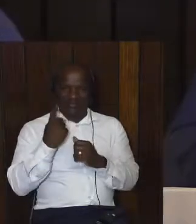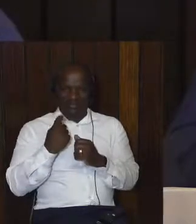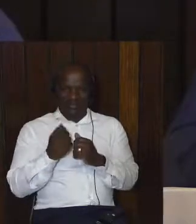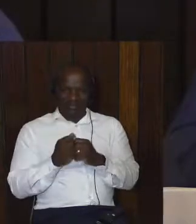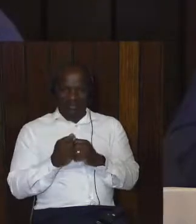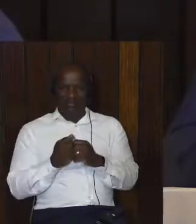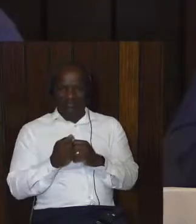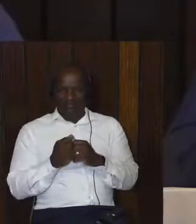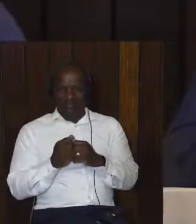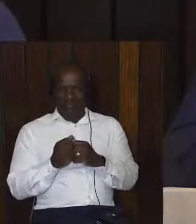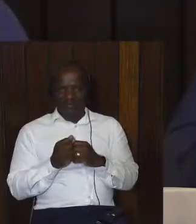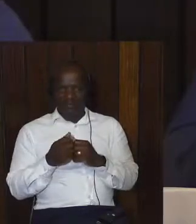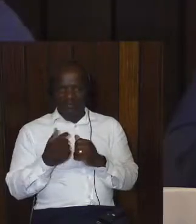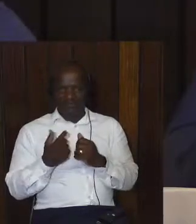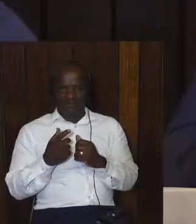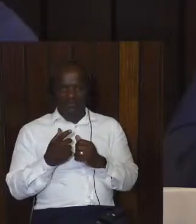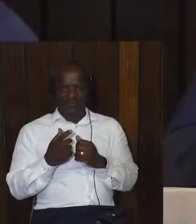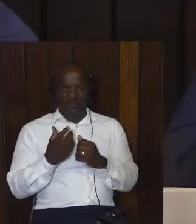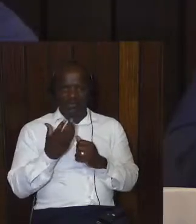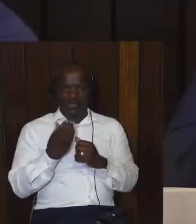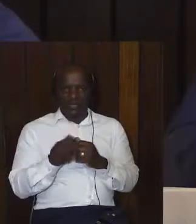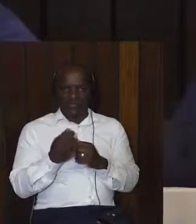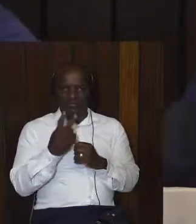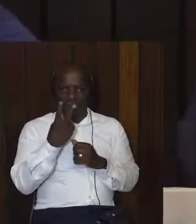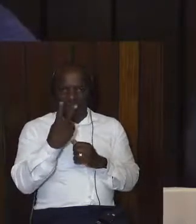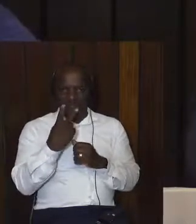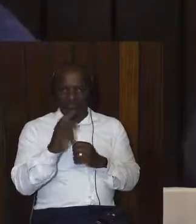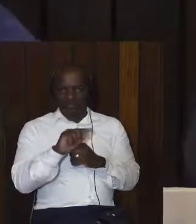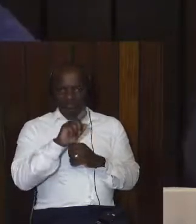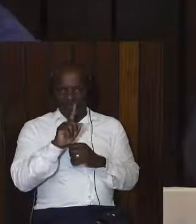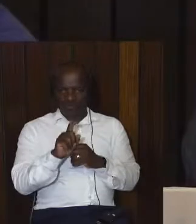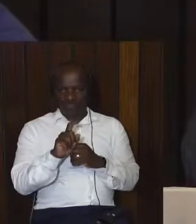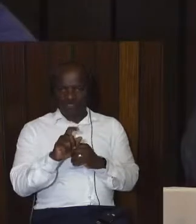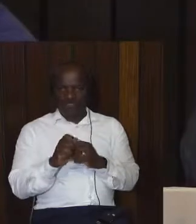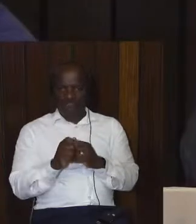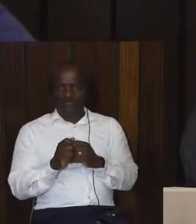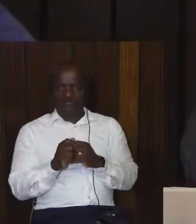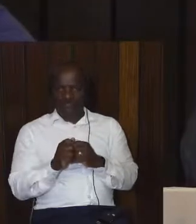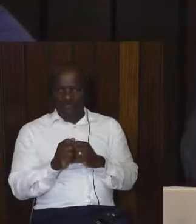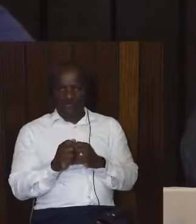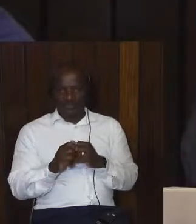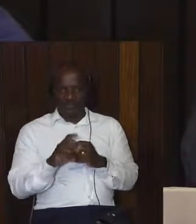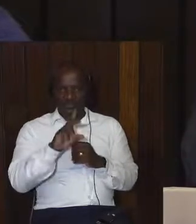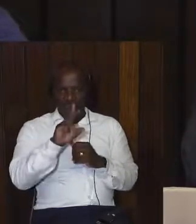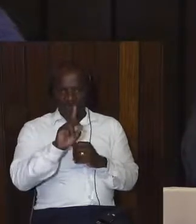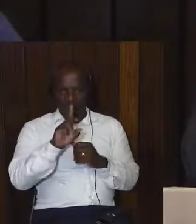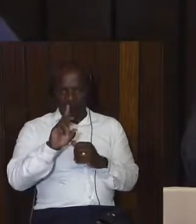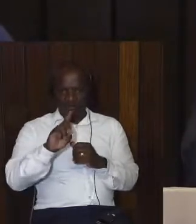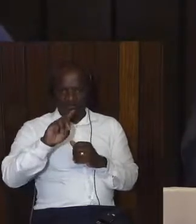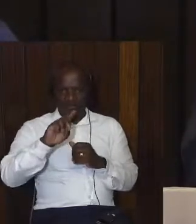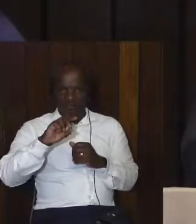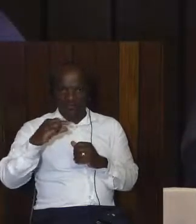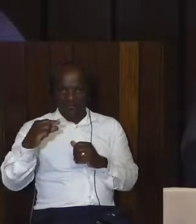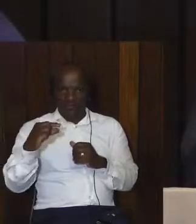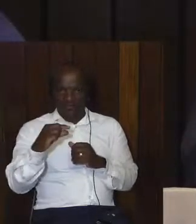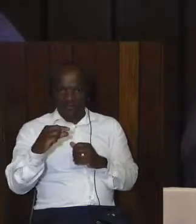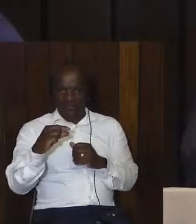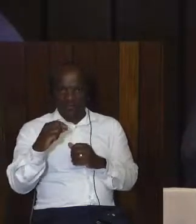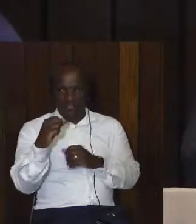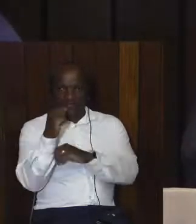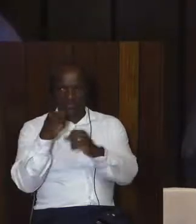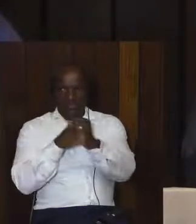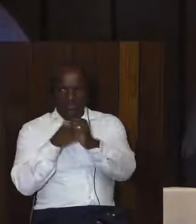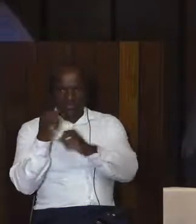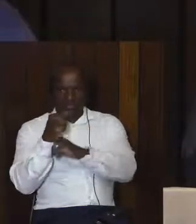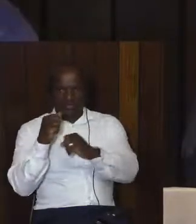And I have two questions. One with DDG Infrastructure. I'm